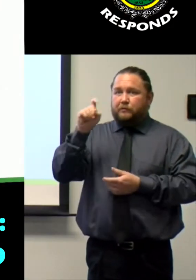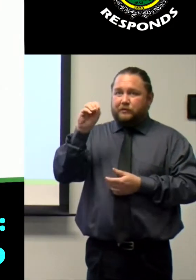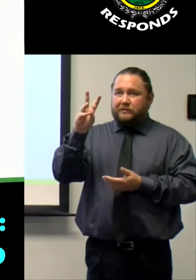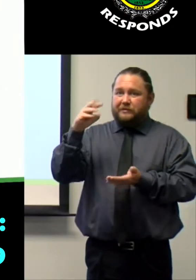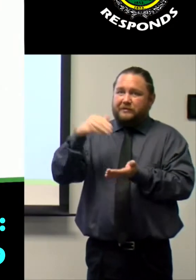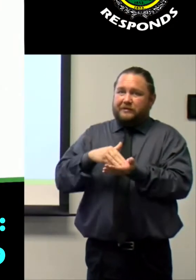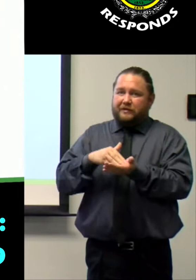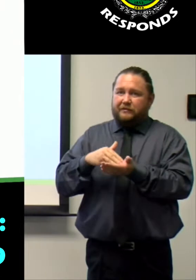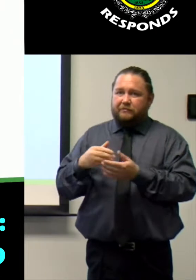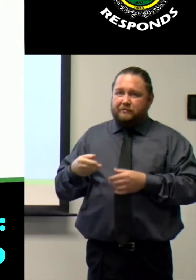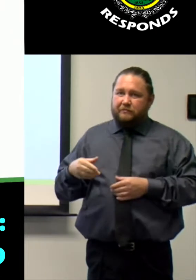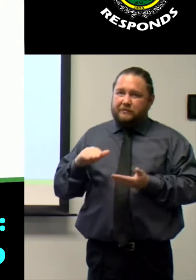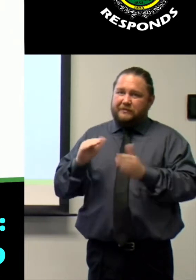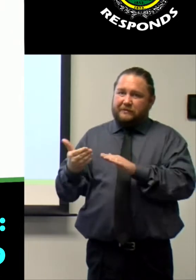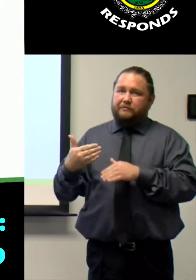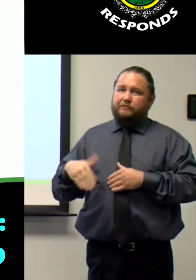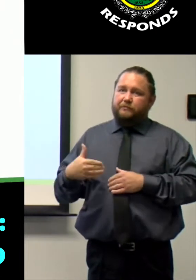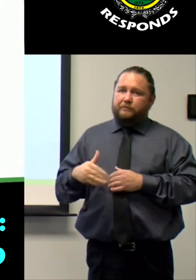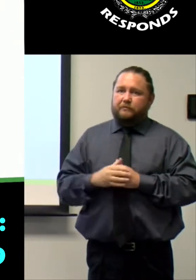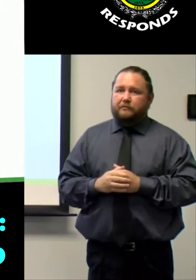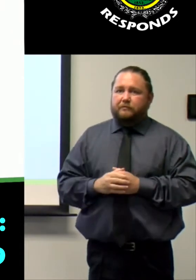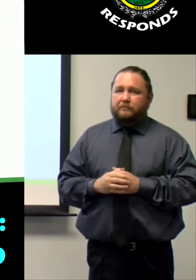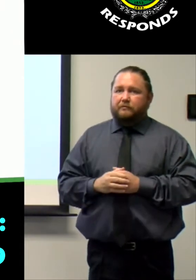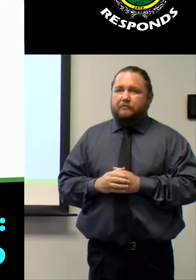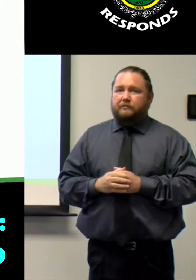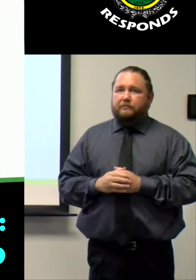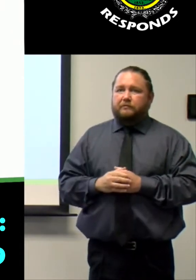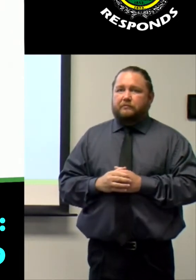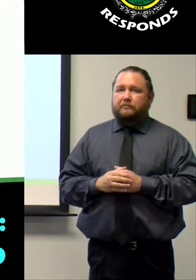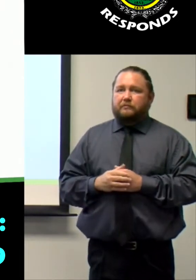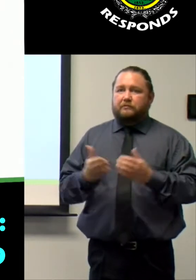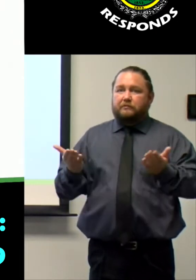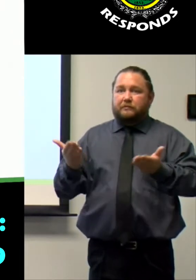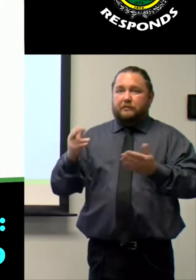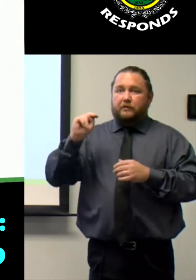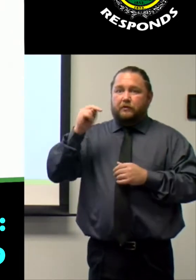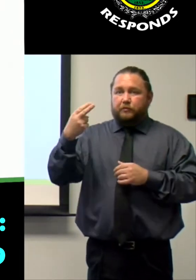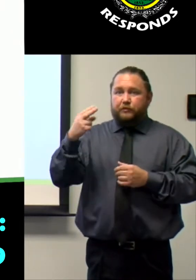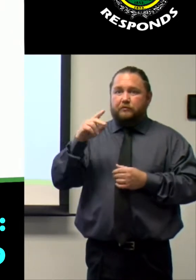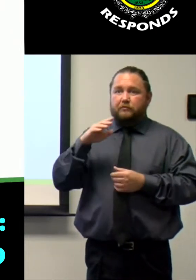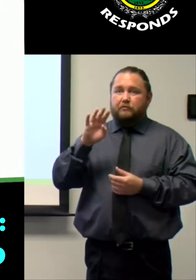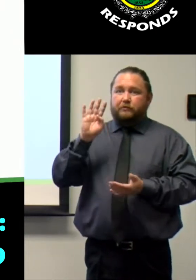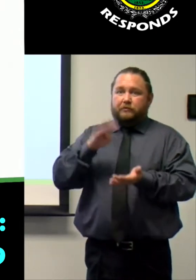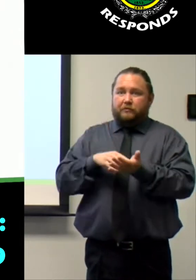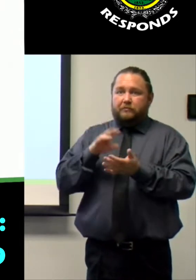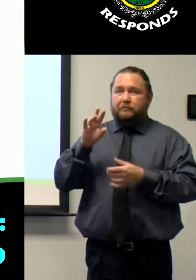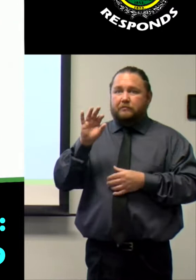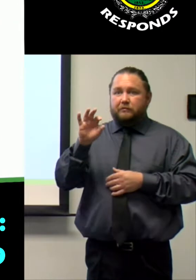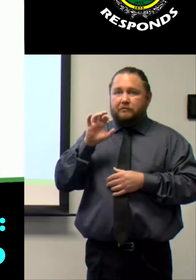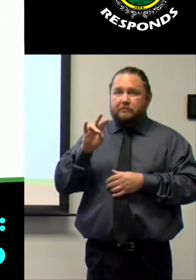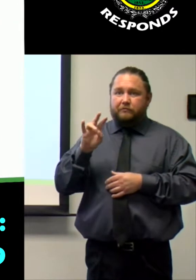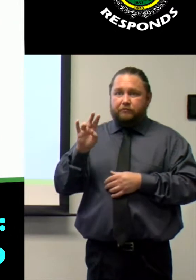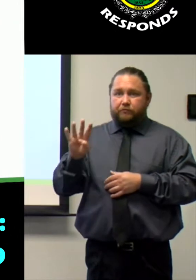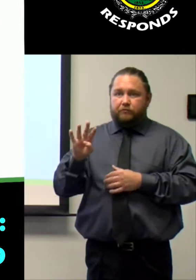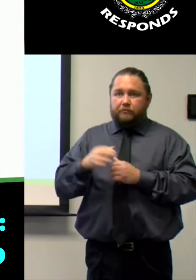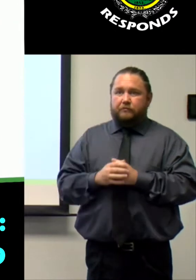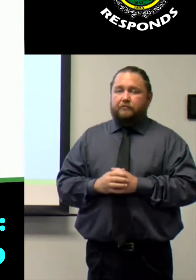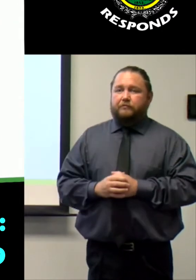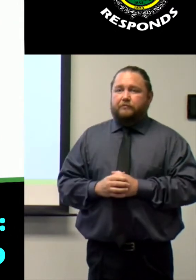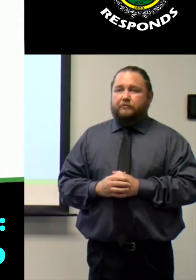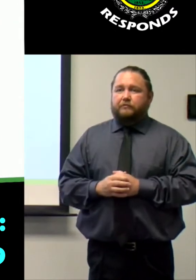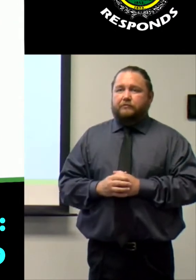had 4,700 cases. Most people have recovered. 10% or so have